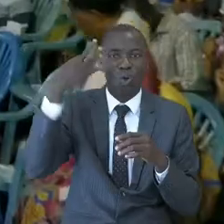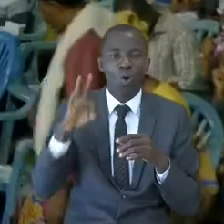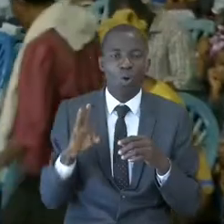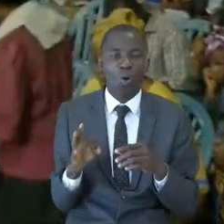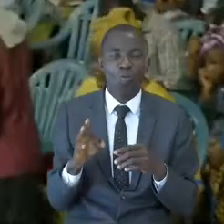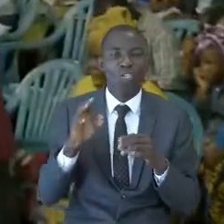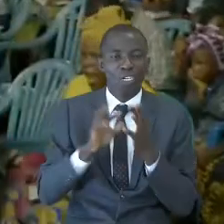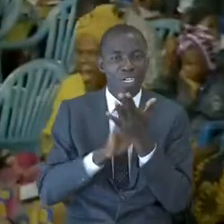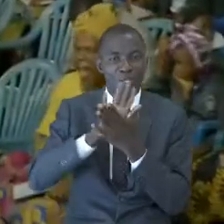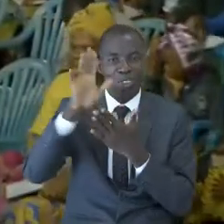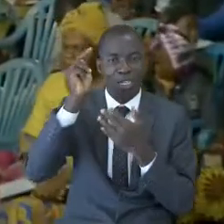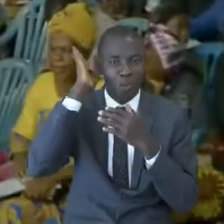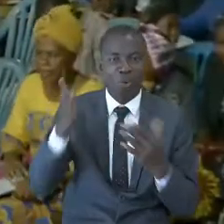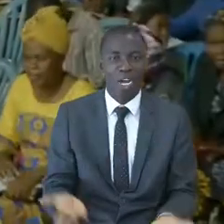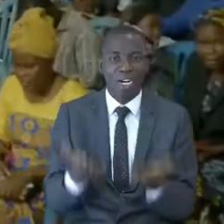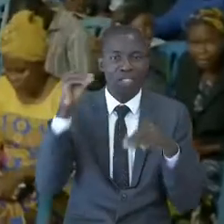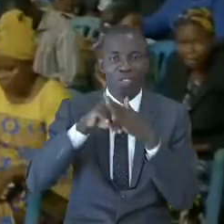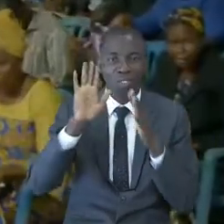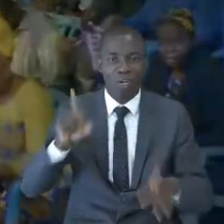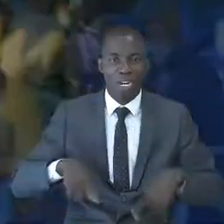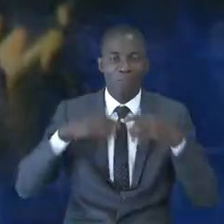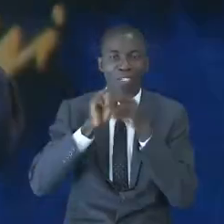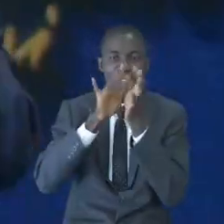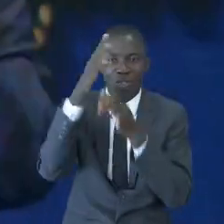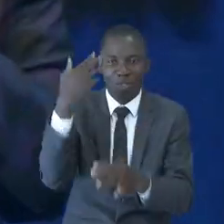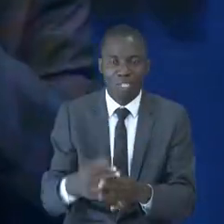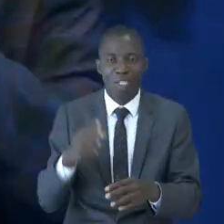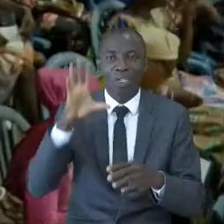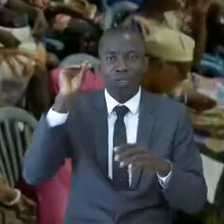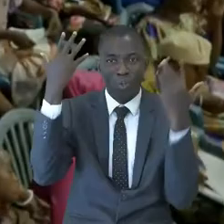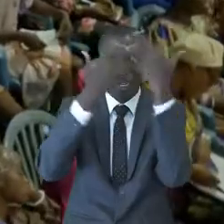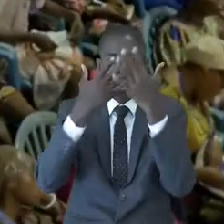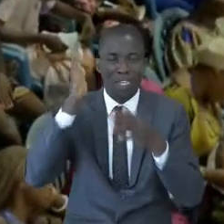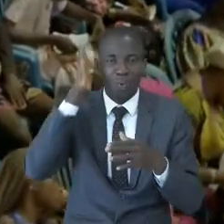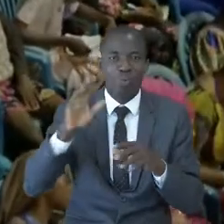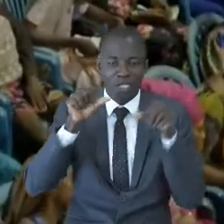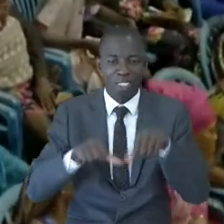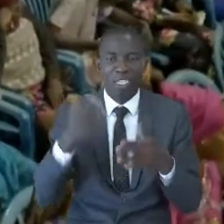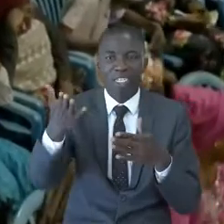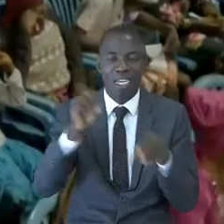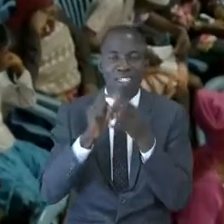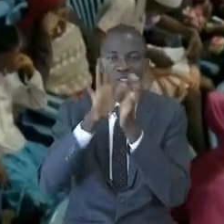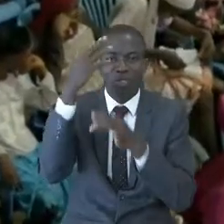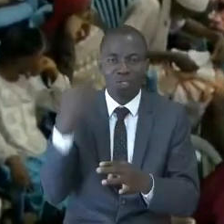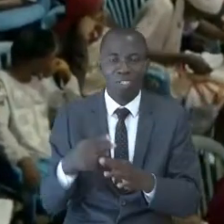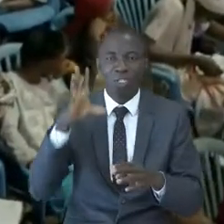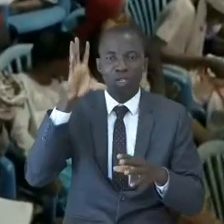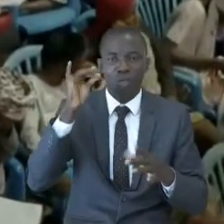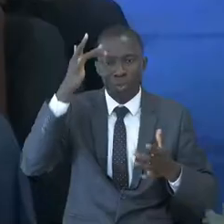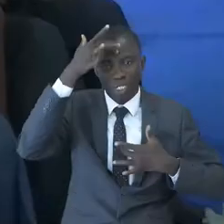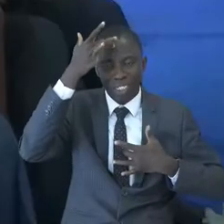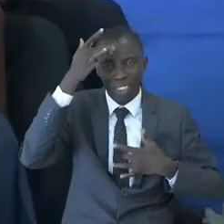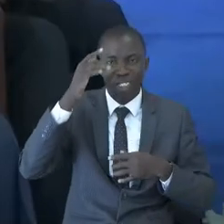life. No darkness will stay there. No disease will stay there.